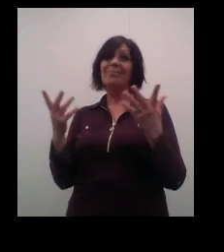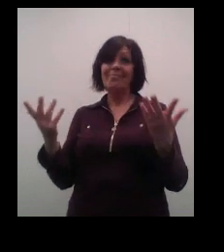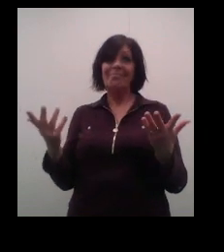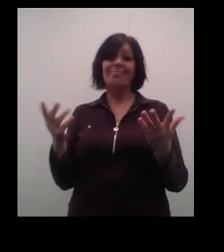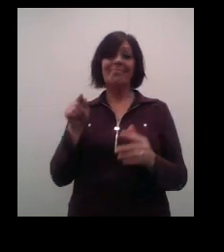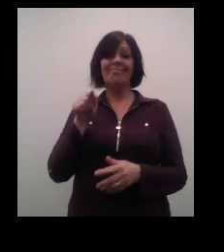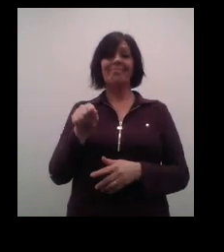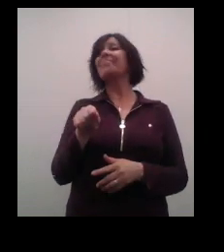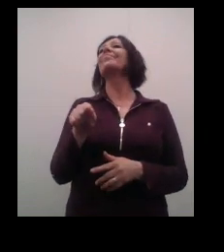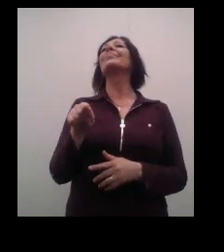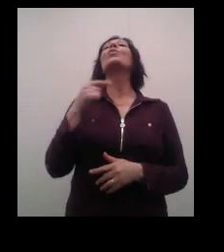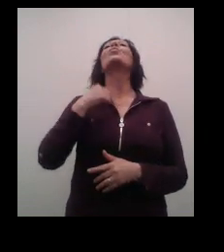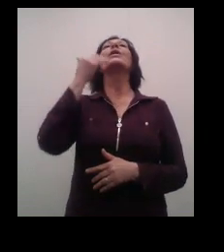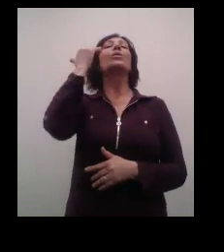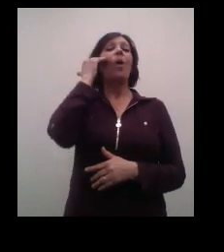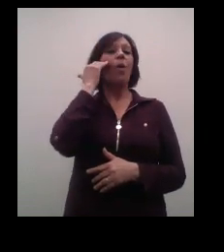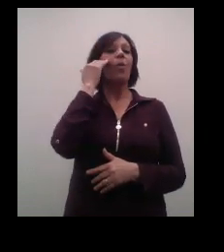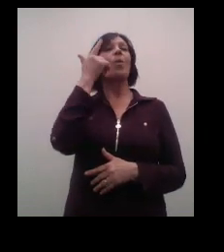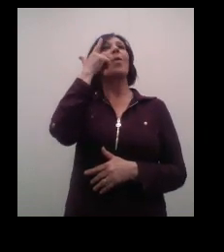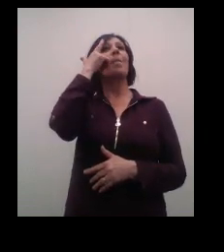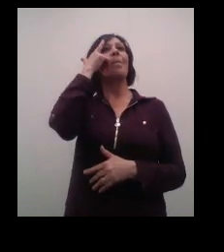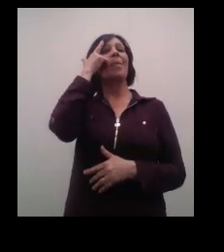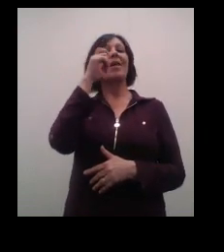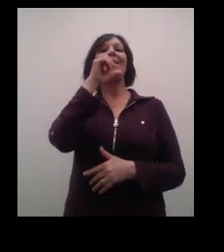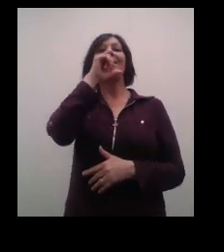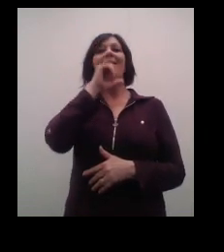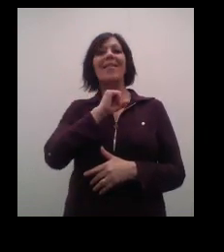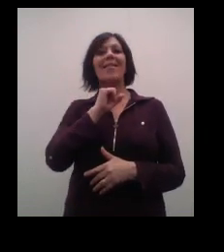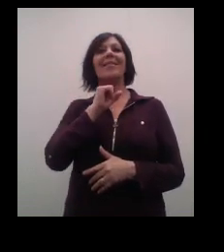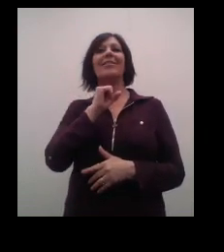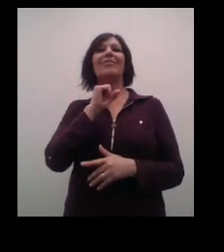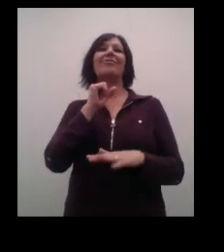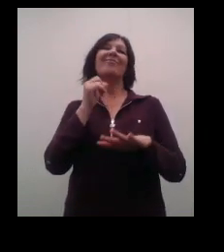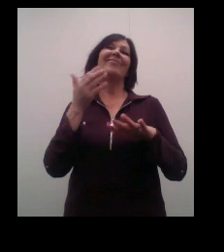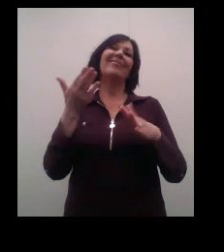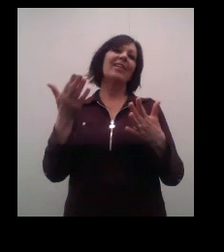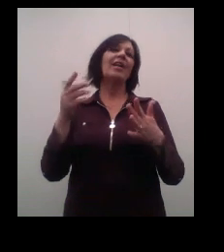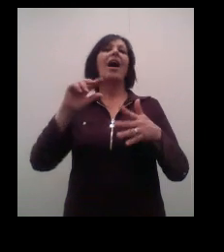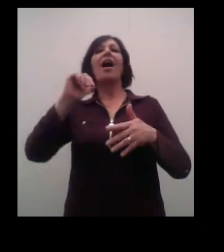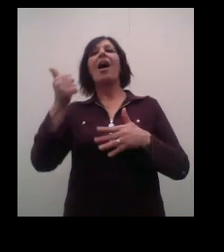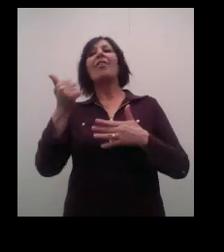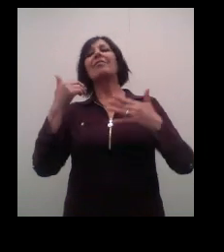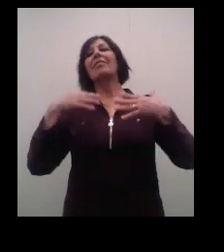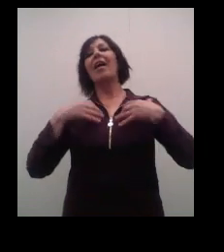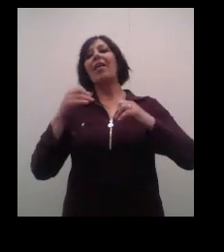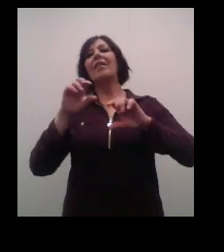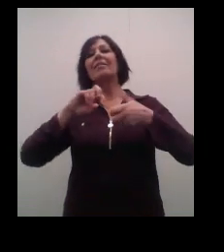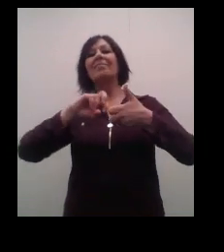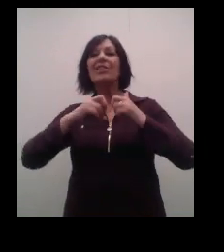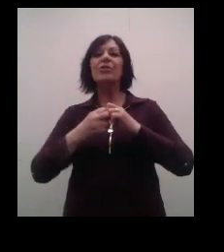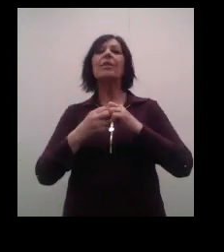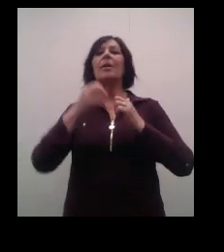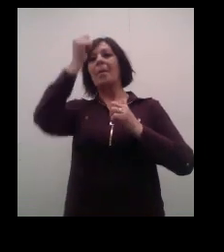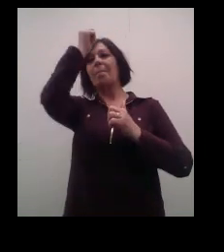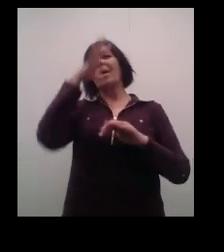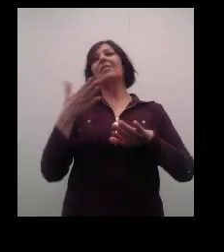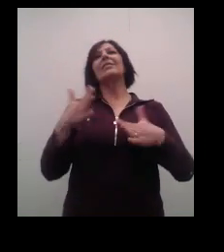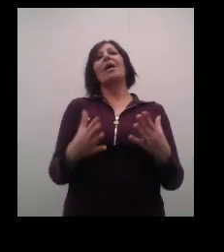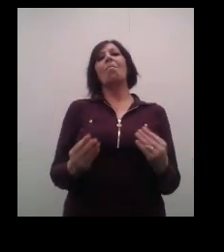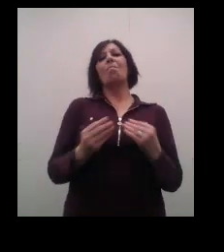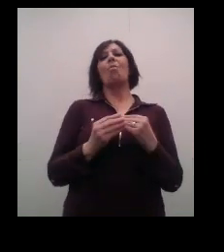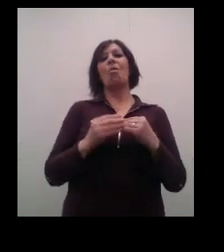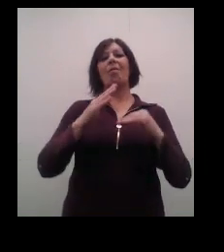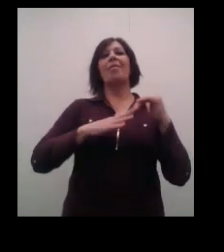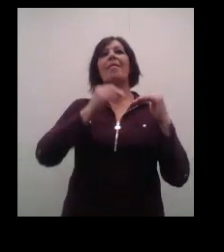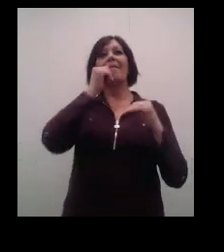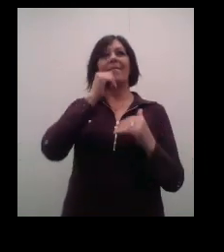screen. But we do know because of age issues, comorbidity issues, that males are passing at a higher rate than females.